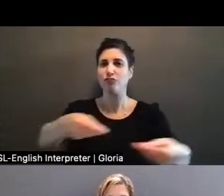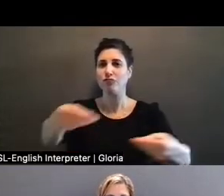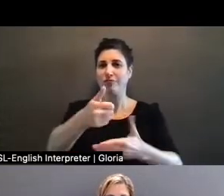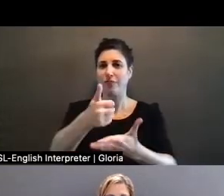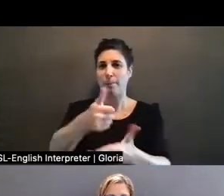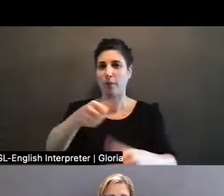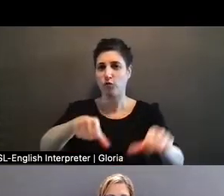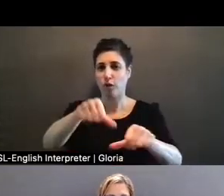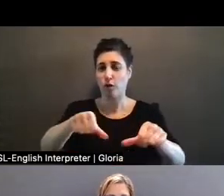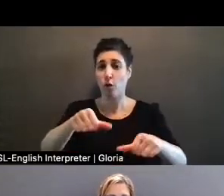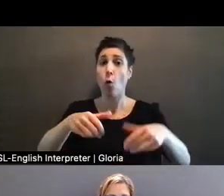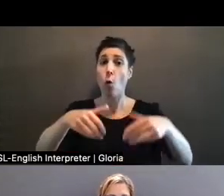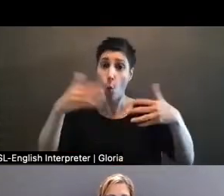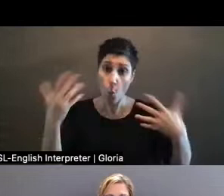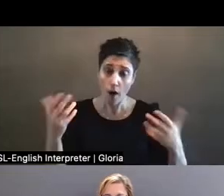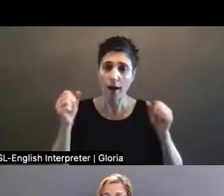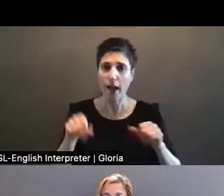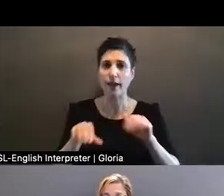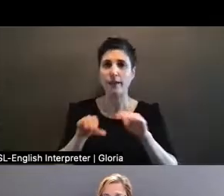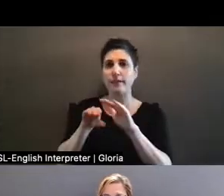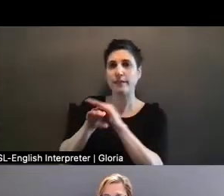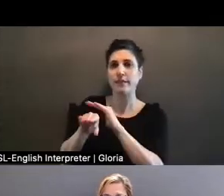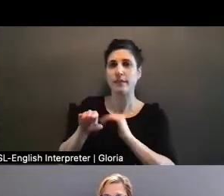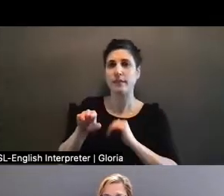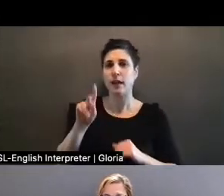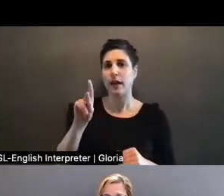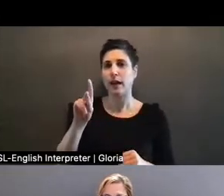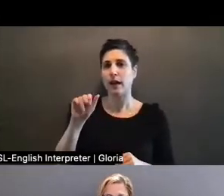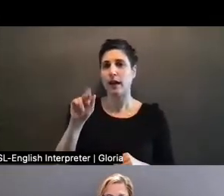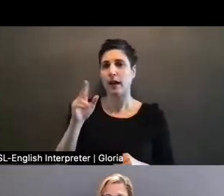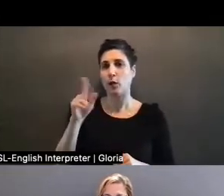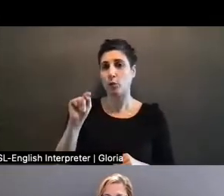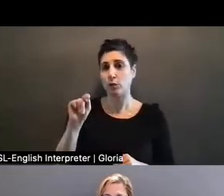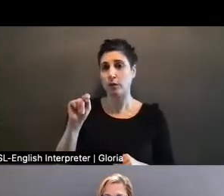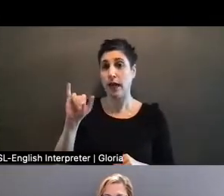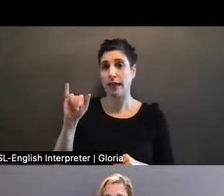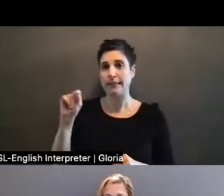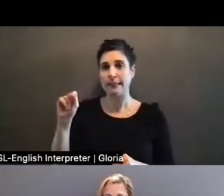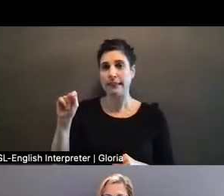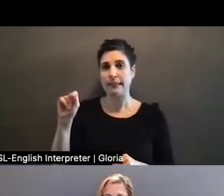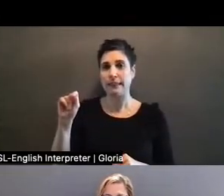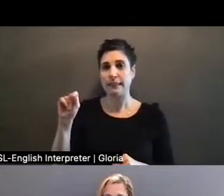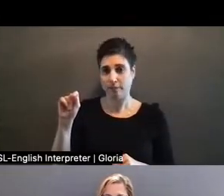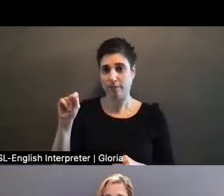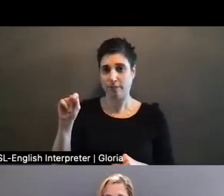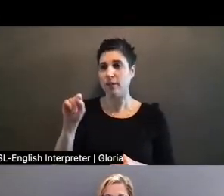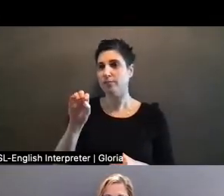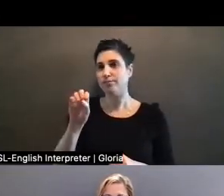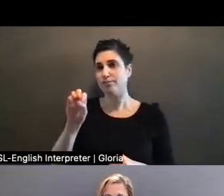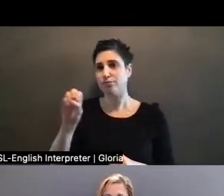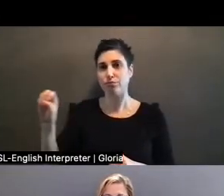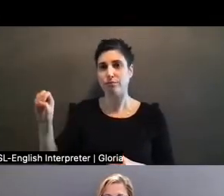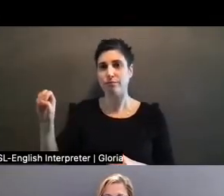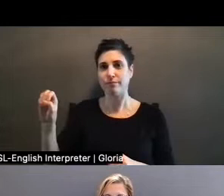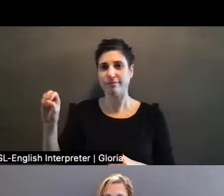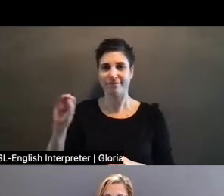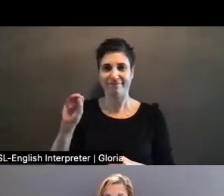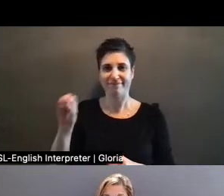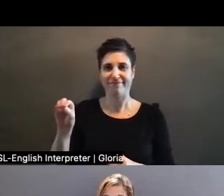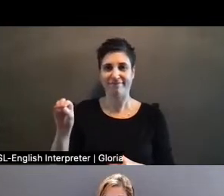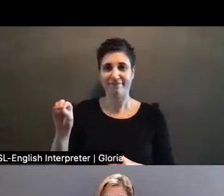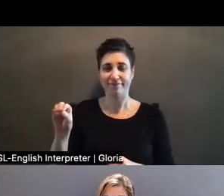to Kahoot IT and enter in this code. Lovely. So please feel free to